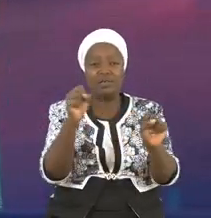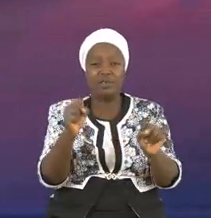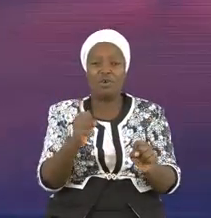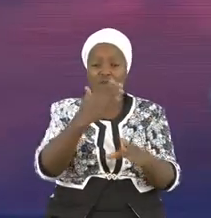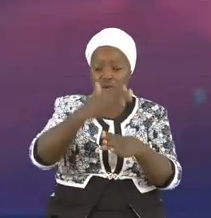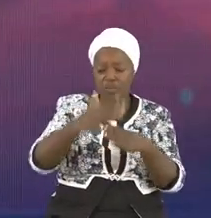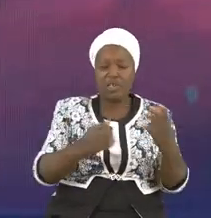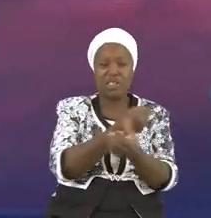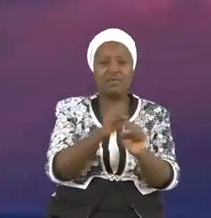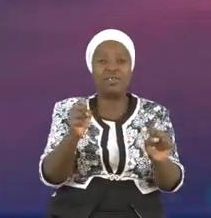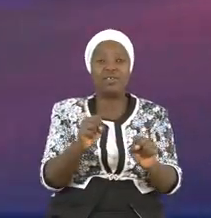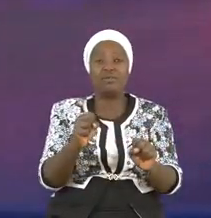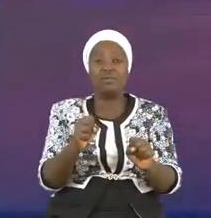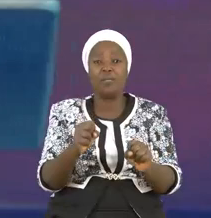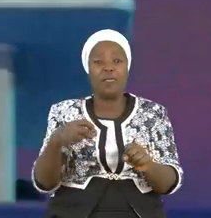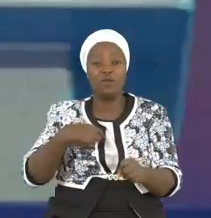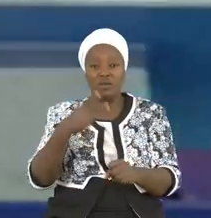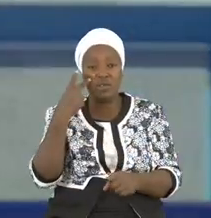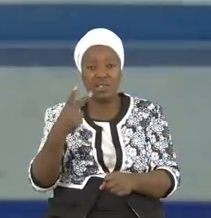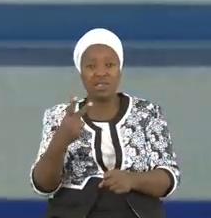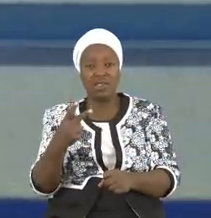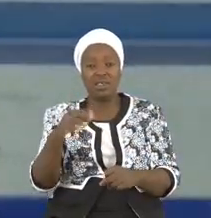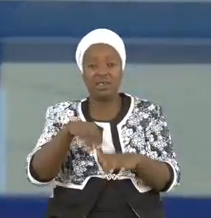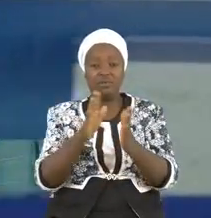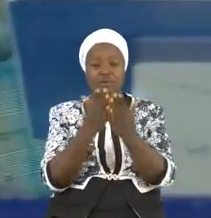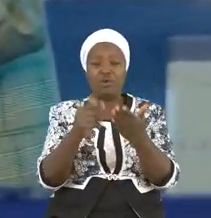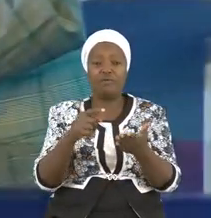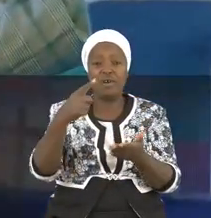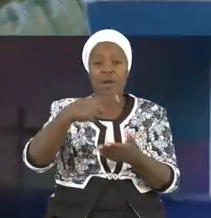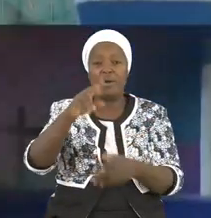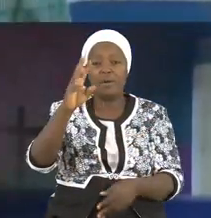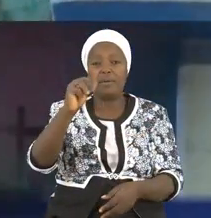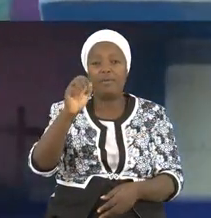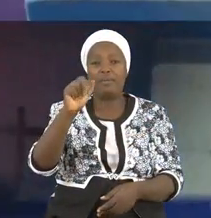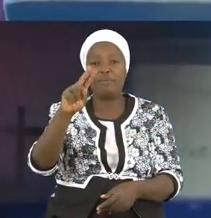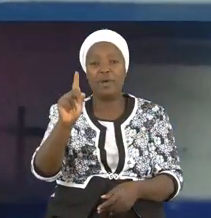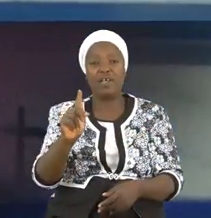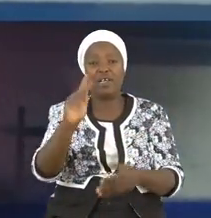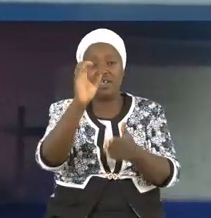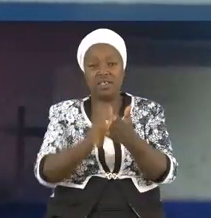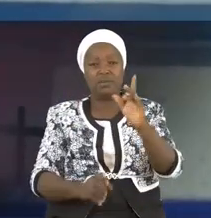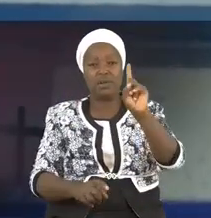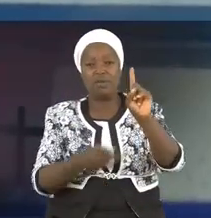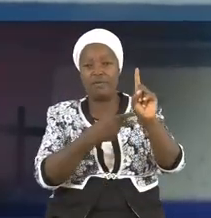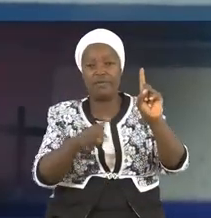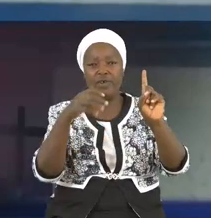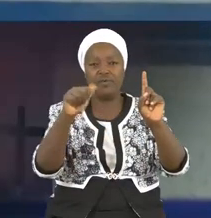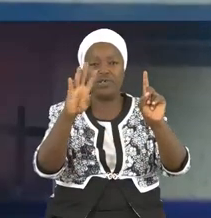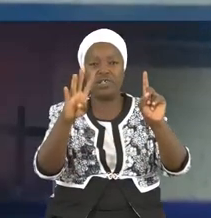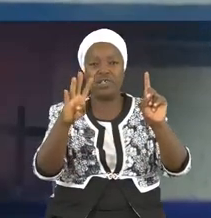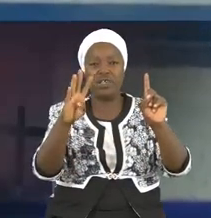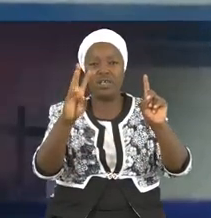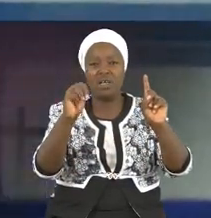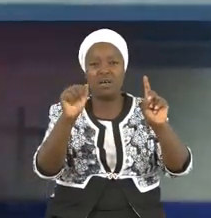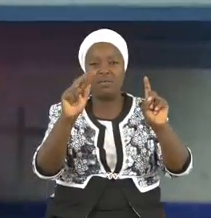redemption. We're looking at Mark chapter 1, verse 14. Mark chapter